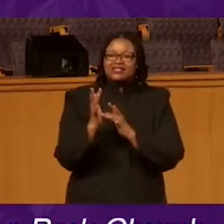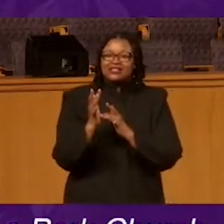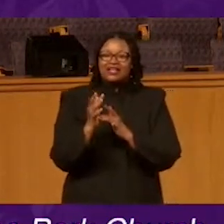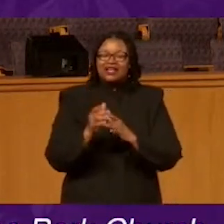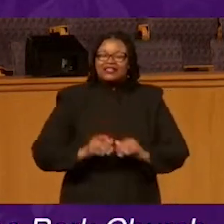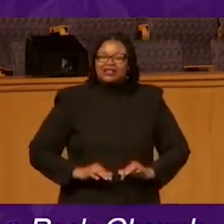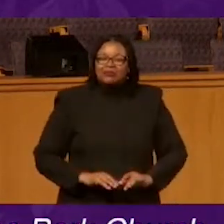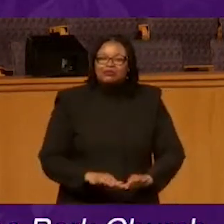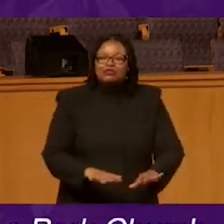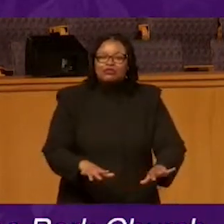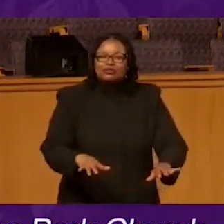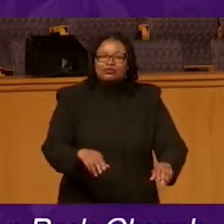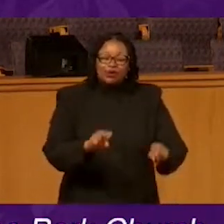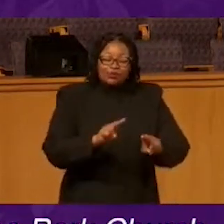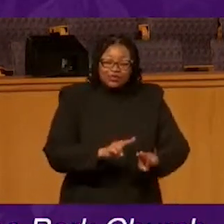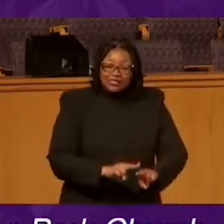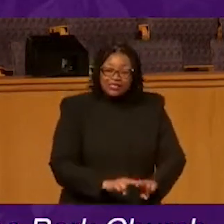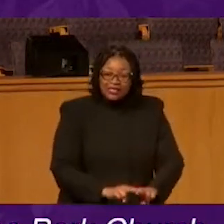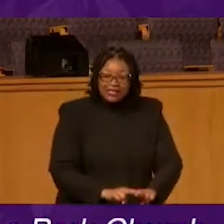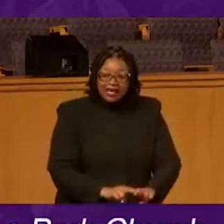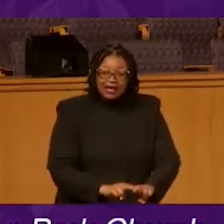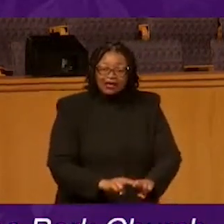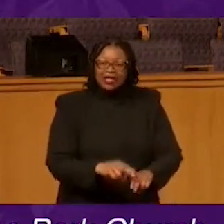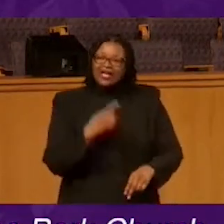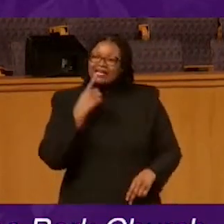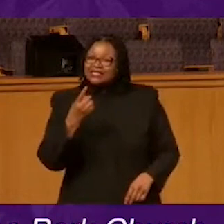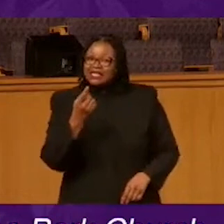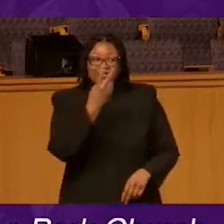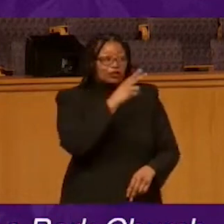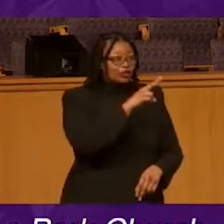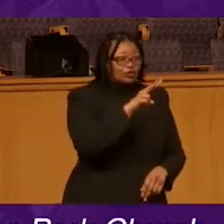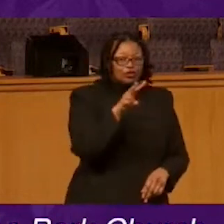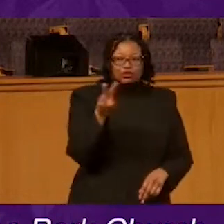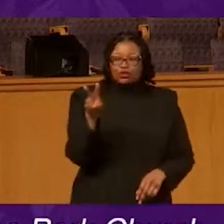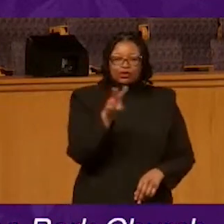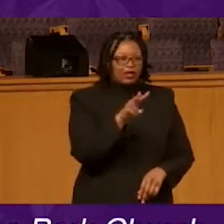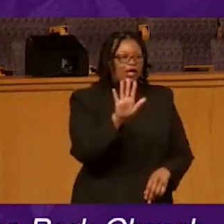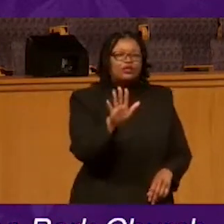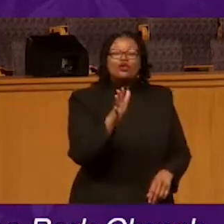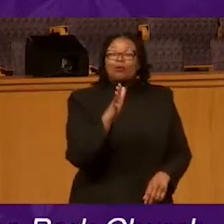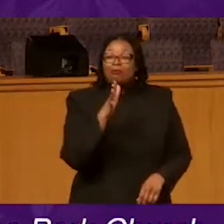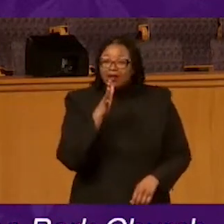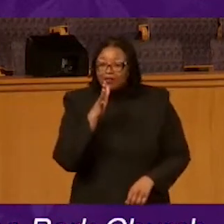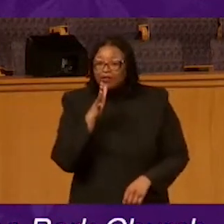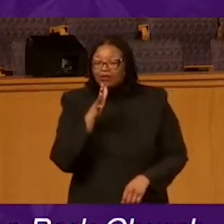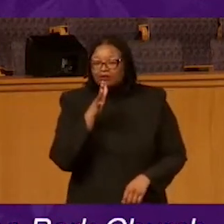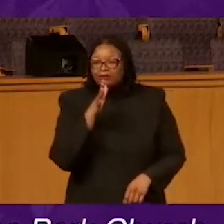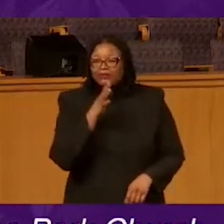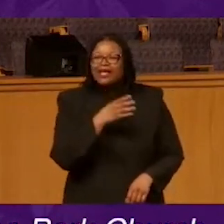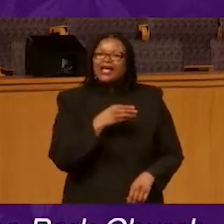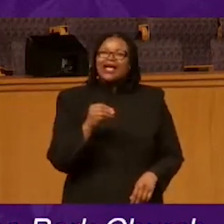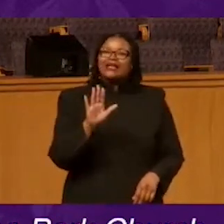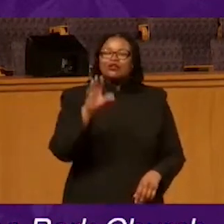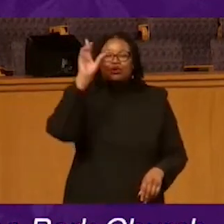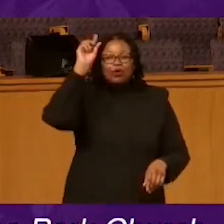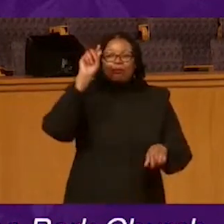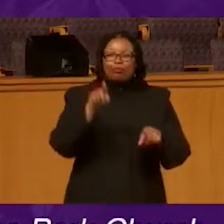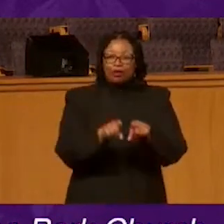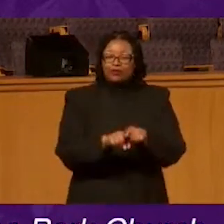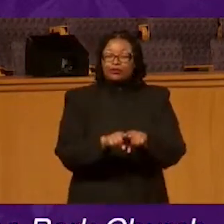Multitude was sitting around him. He said to him, "Look, your mother and your